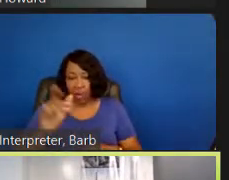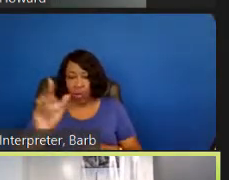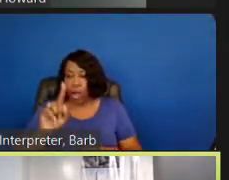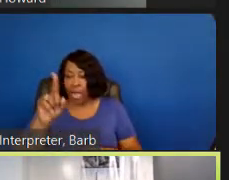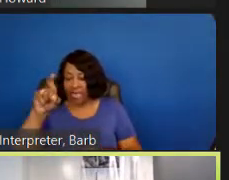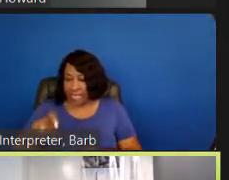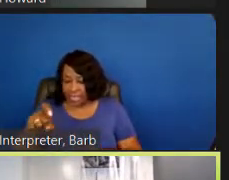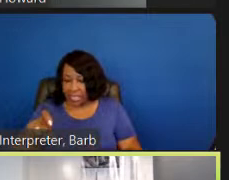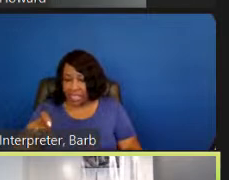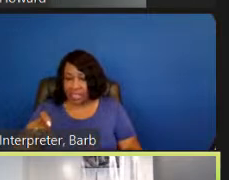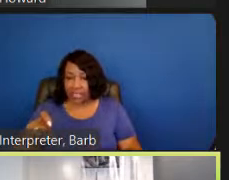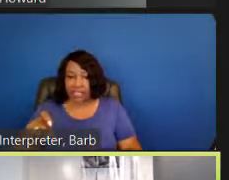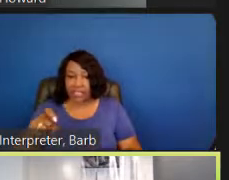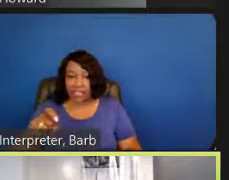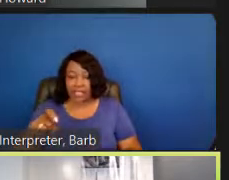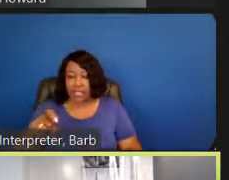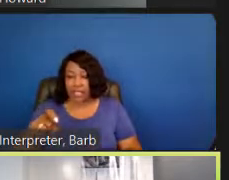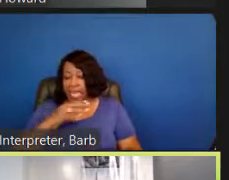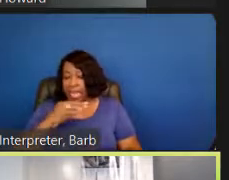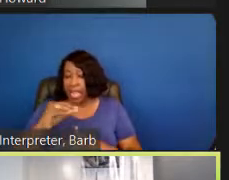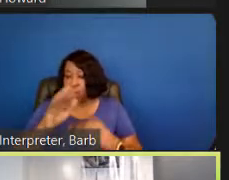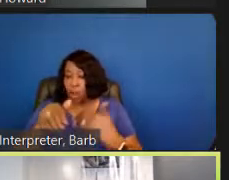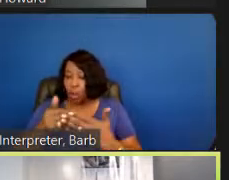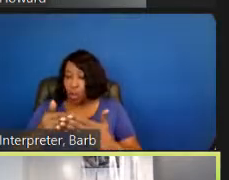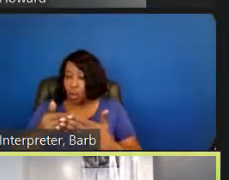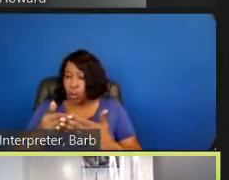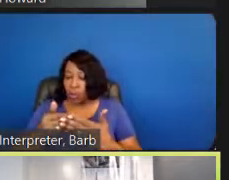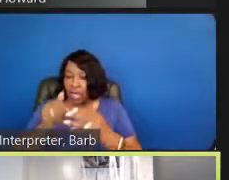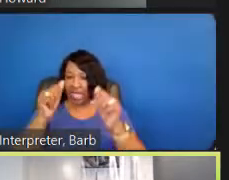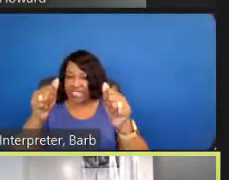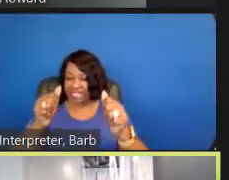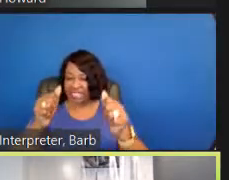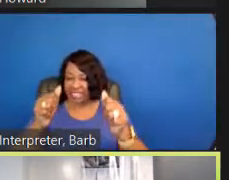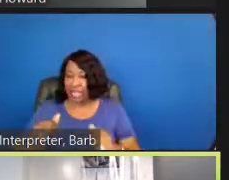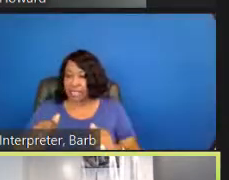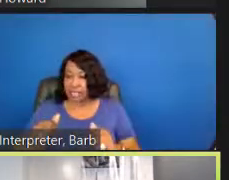and all signs at